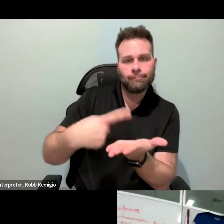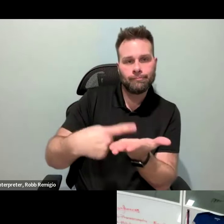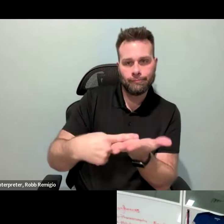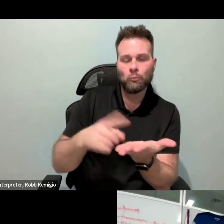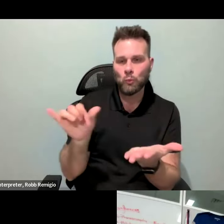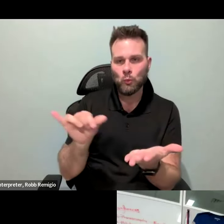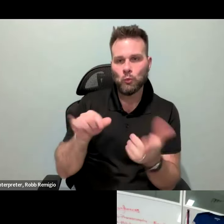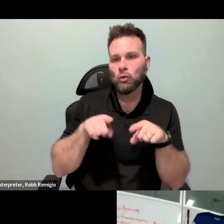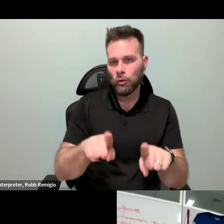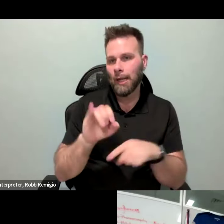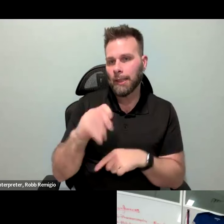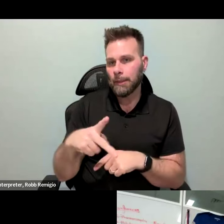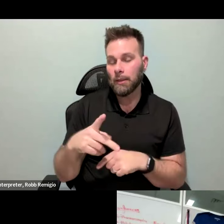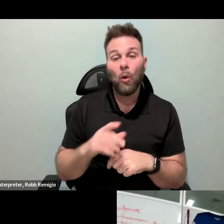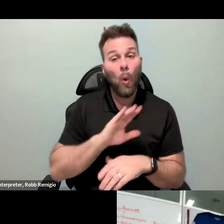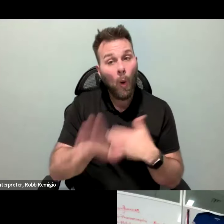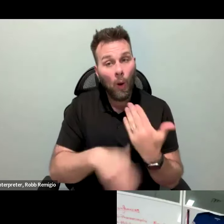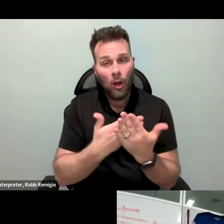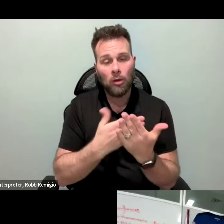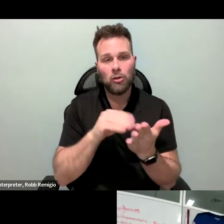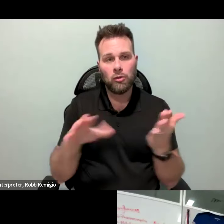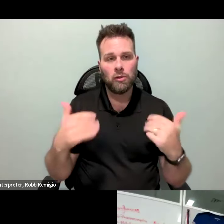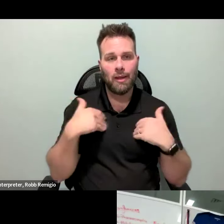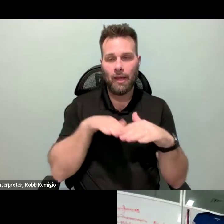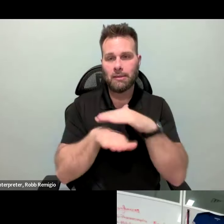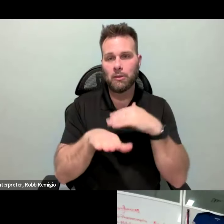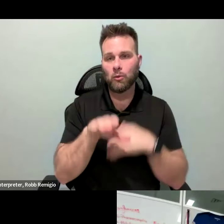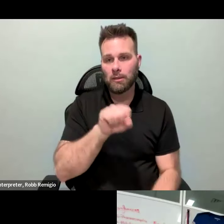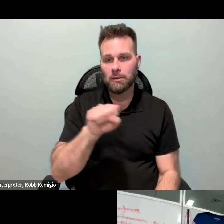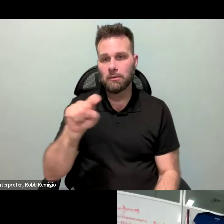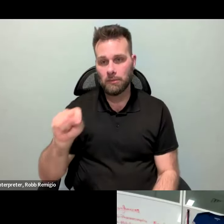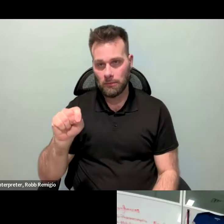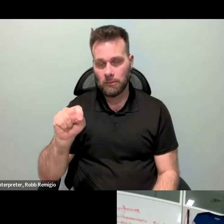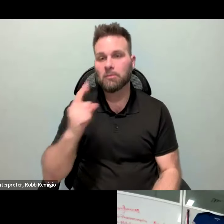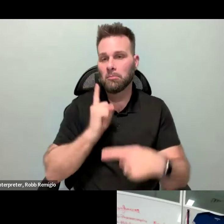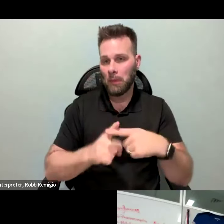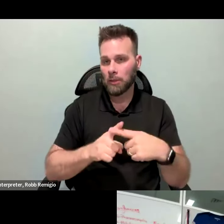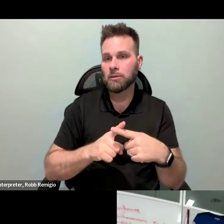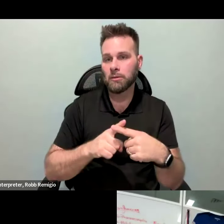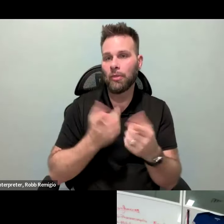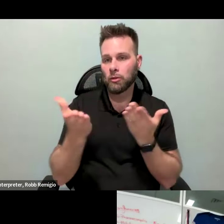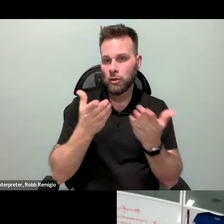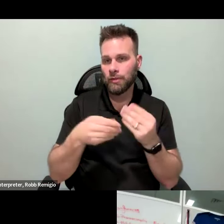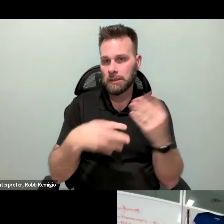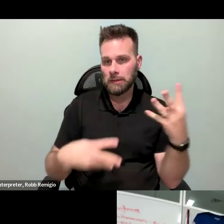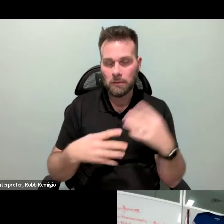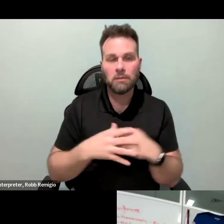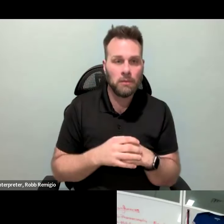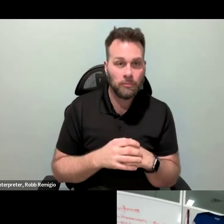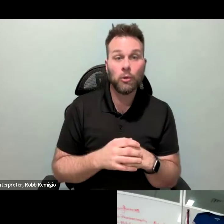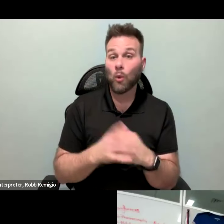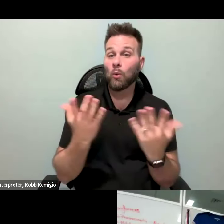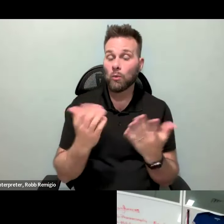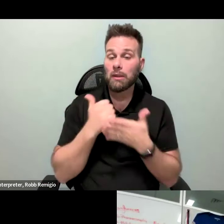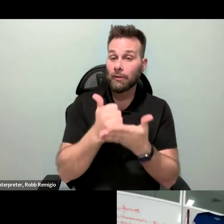all students have access to the SST and the services available there. So some of these interventions that I'm referring to